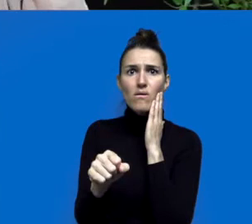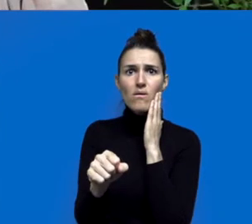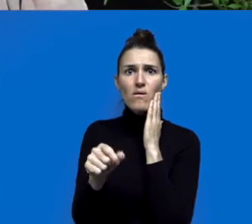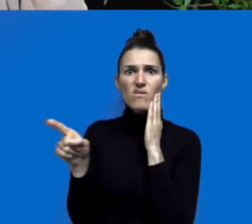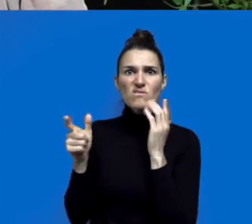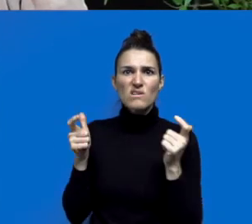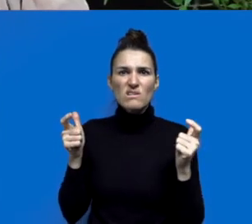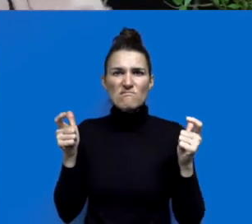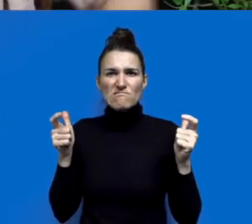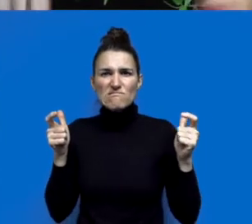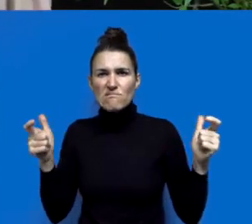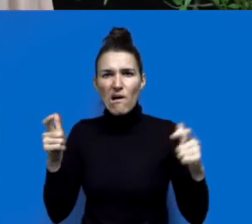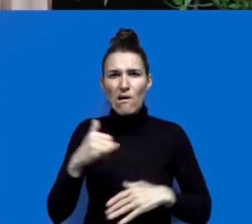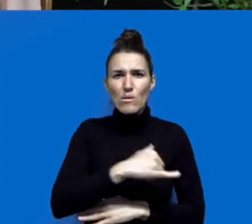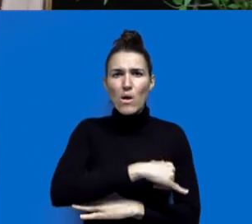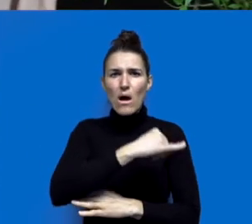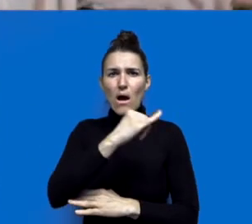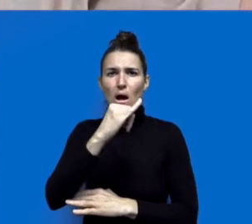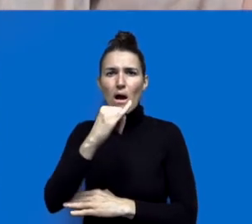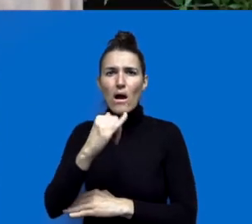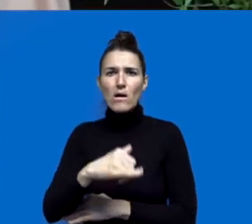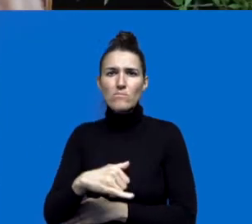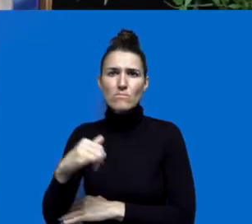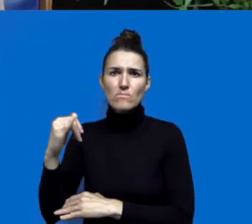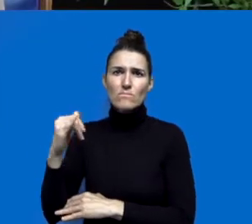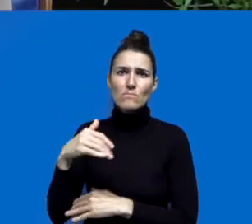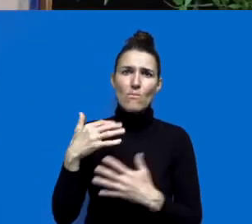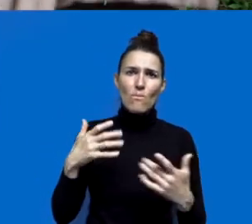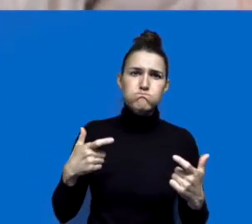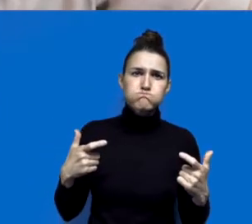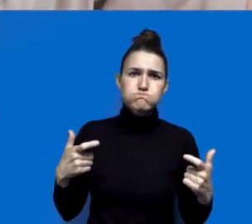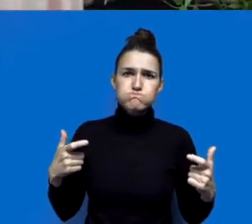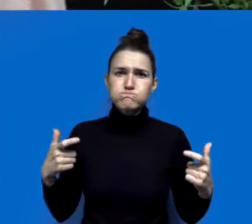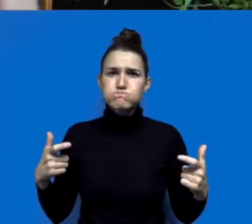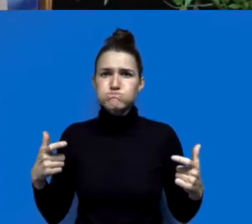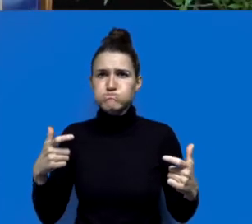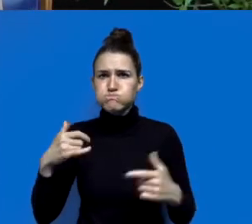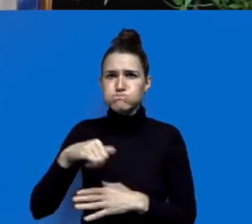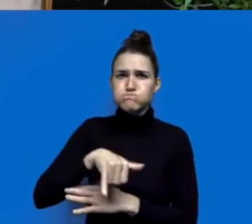eaten by a humongous whale,